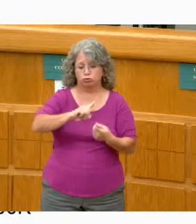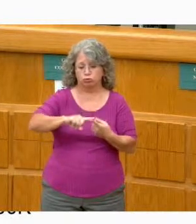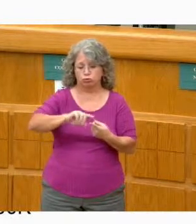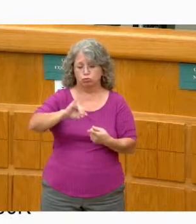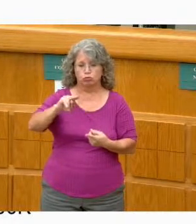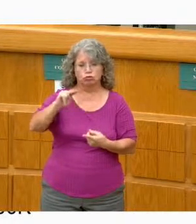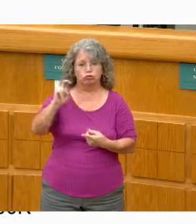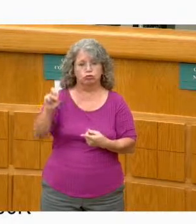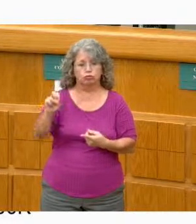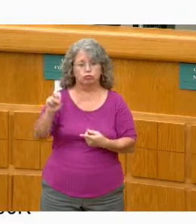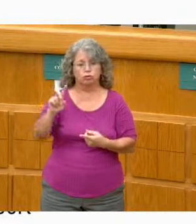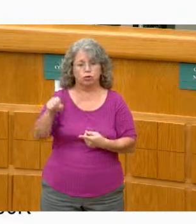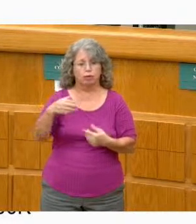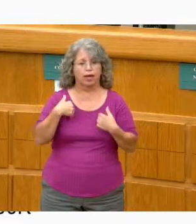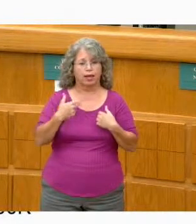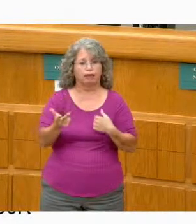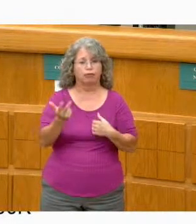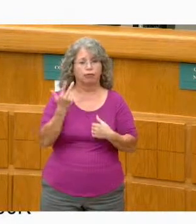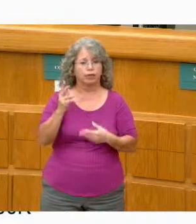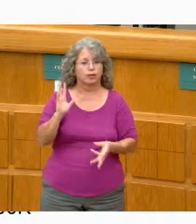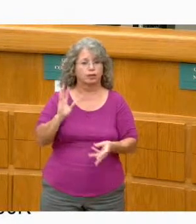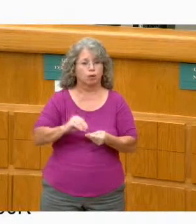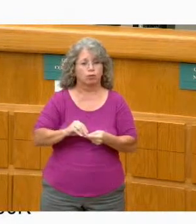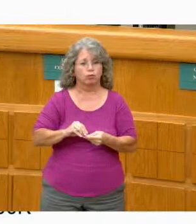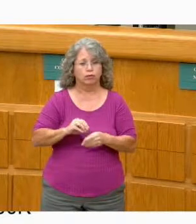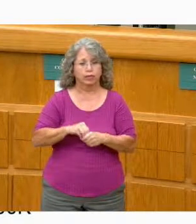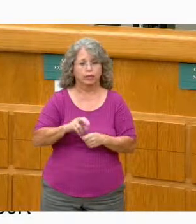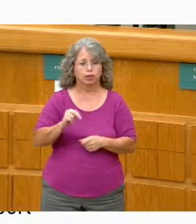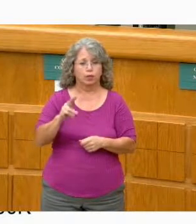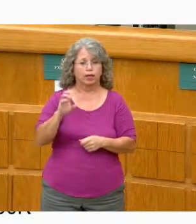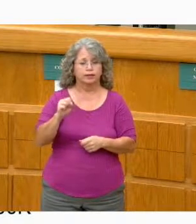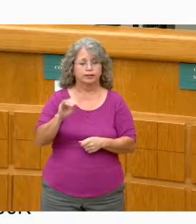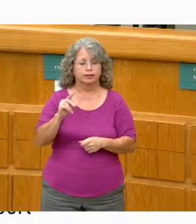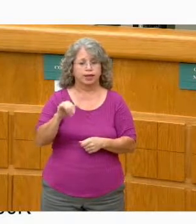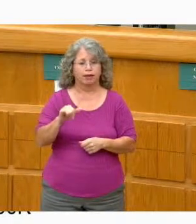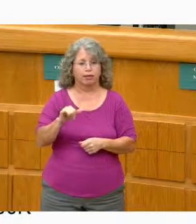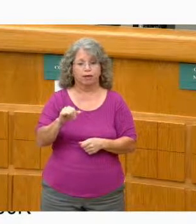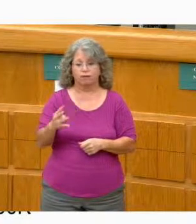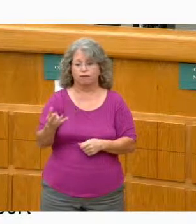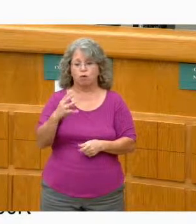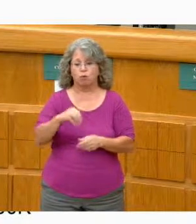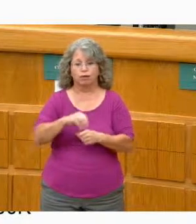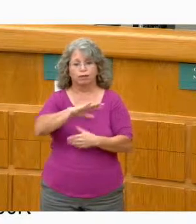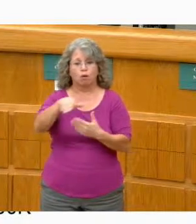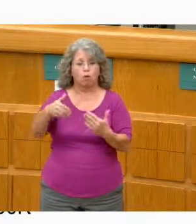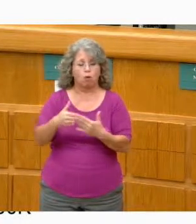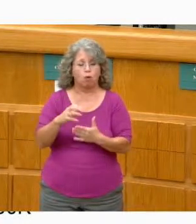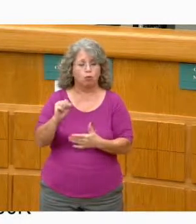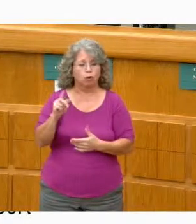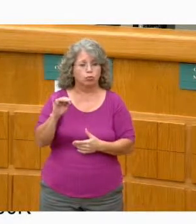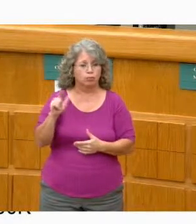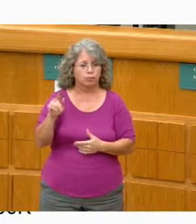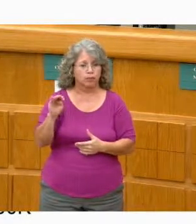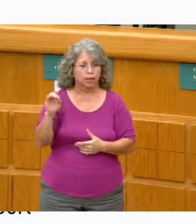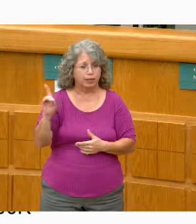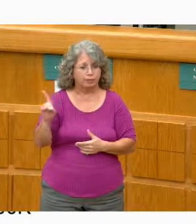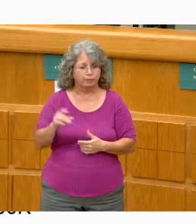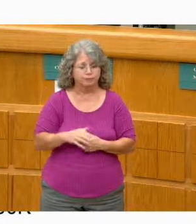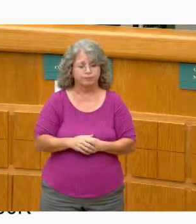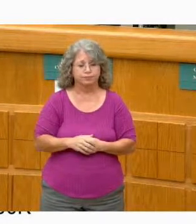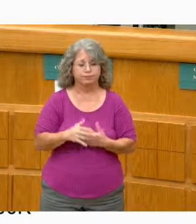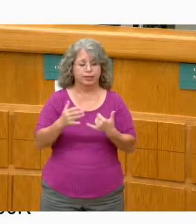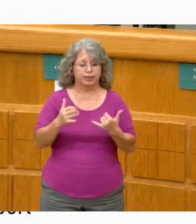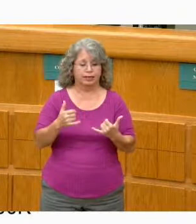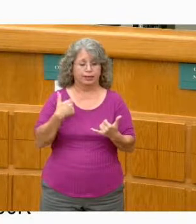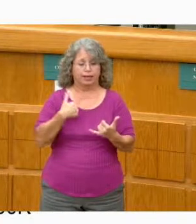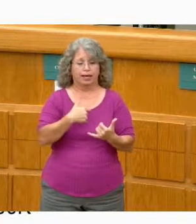March all the way through June, there were only 3 fatalities in Nueces and 4 fatalities in the Coastal Bend as a whole.